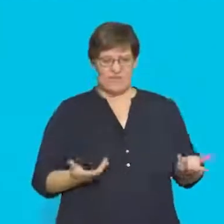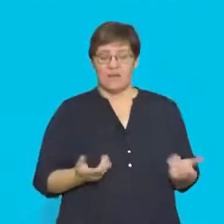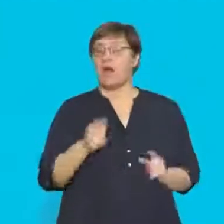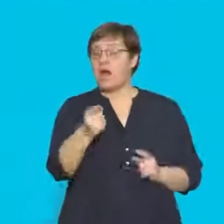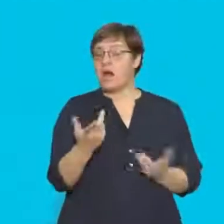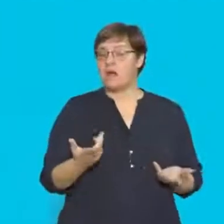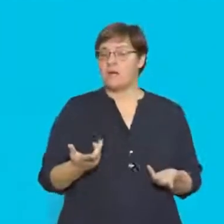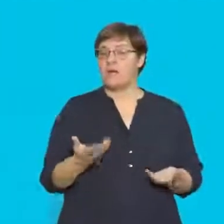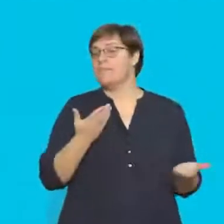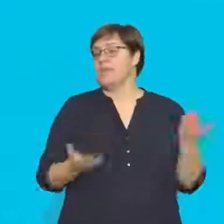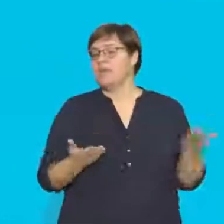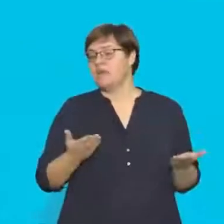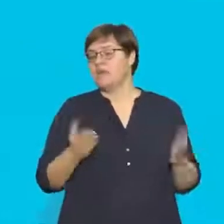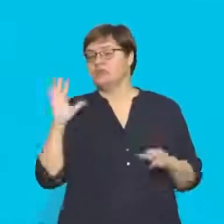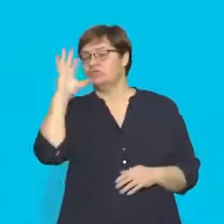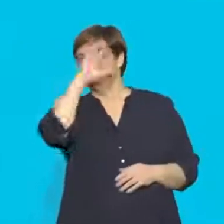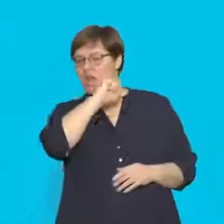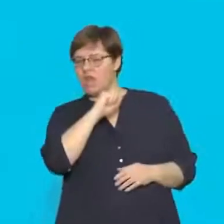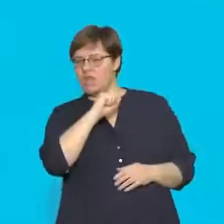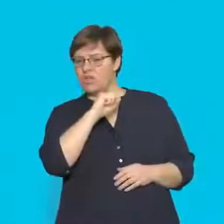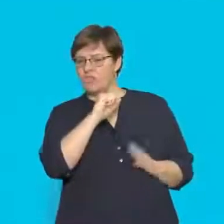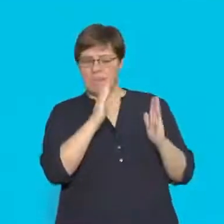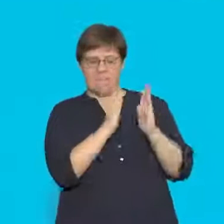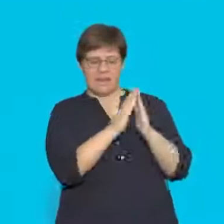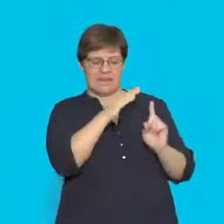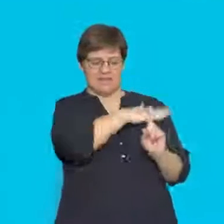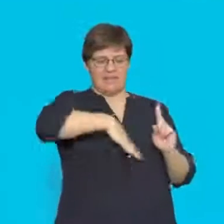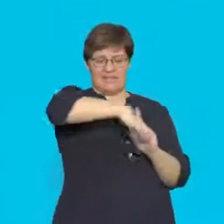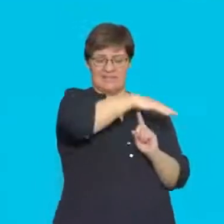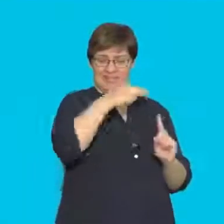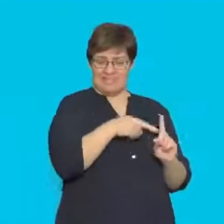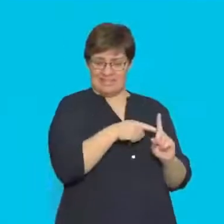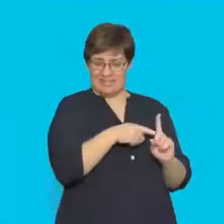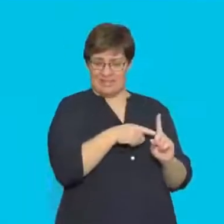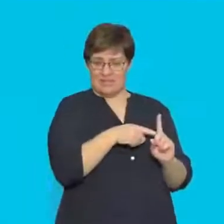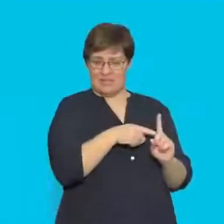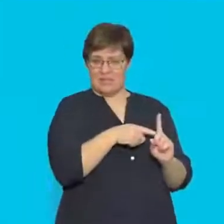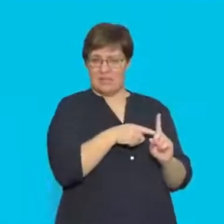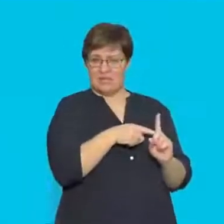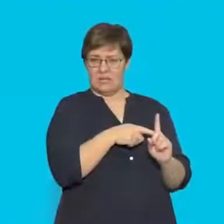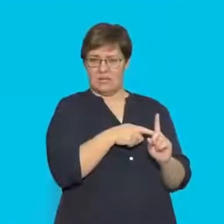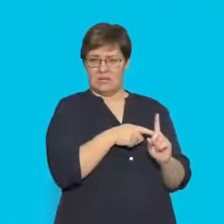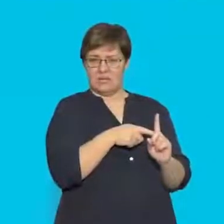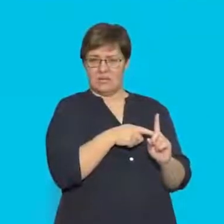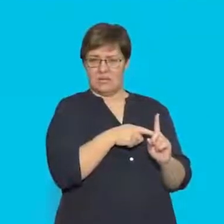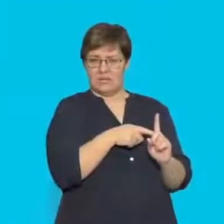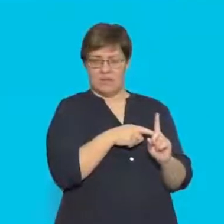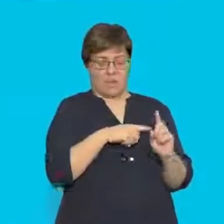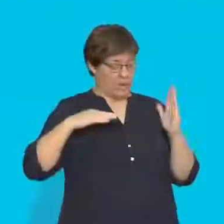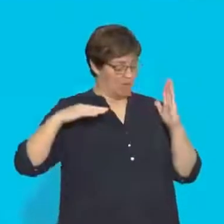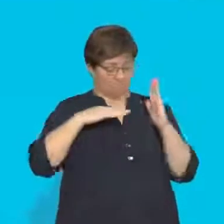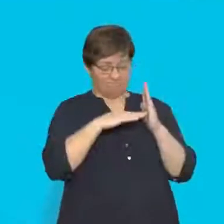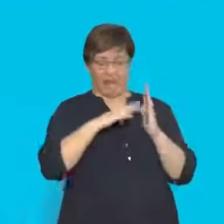for some reason you have a strange magnetic field that might not exactly be passing through an